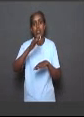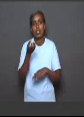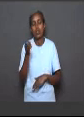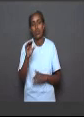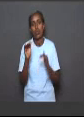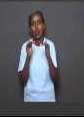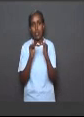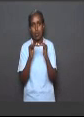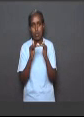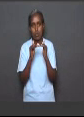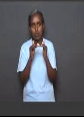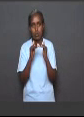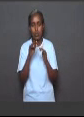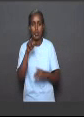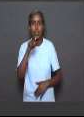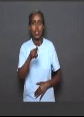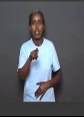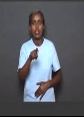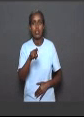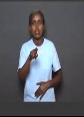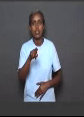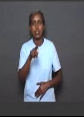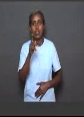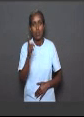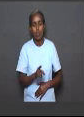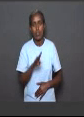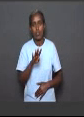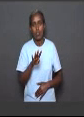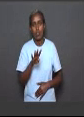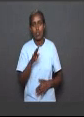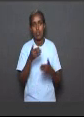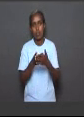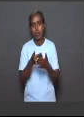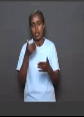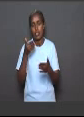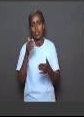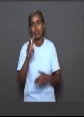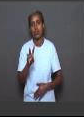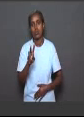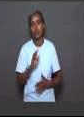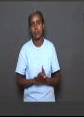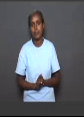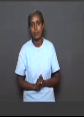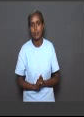or equal to x over 4 minus 2.